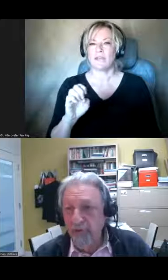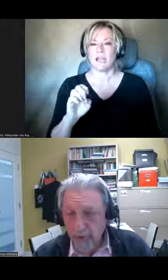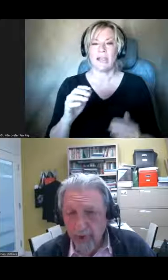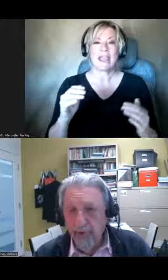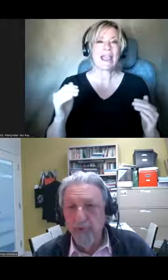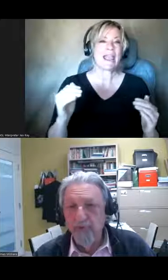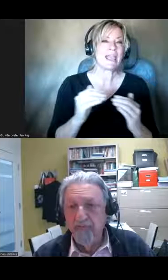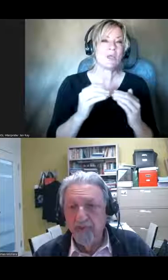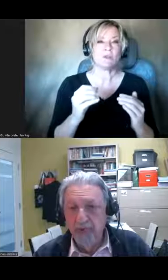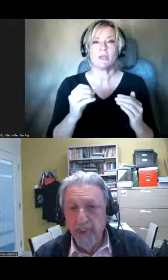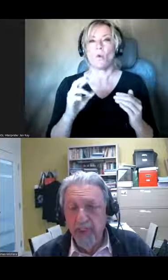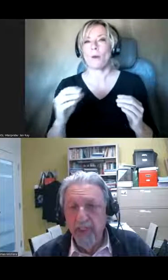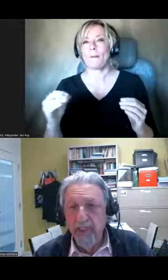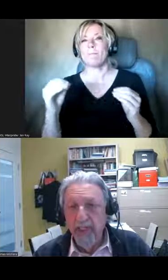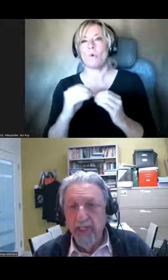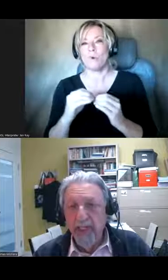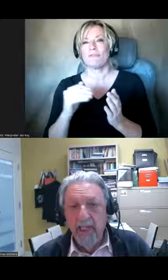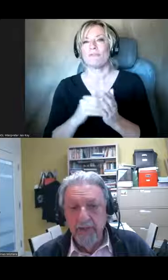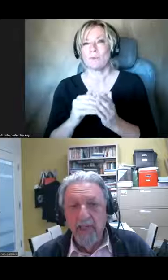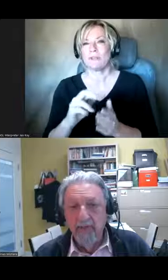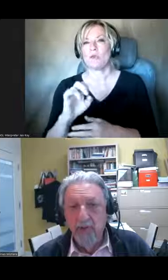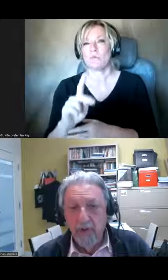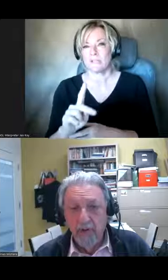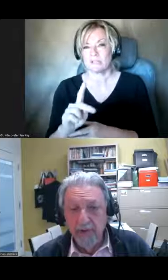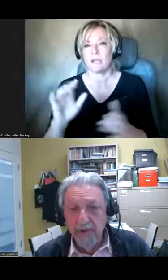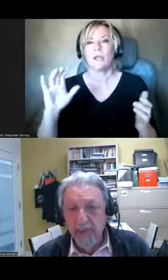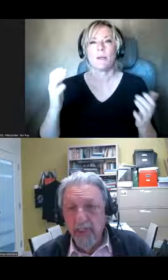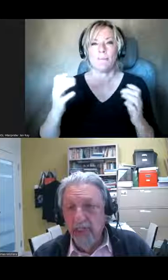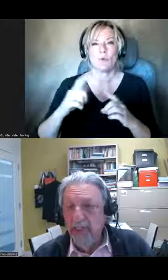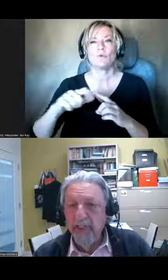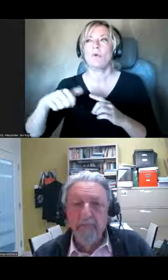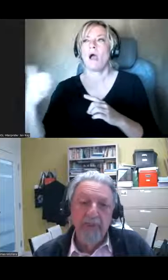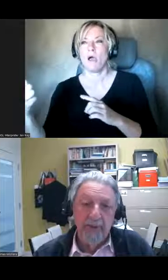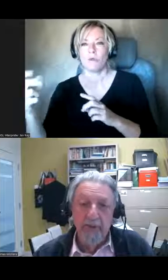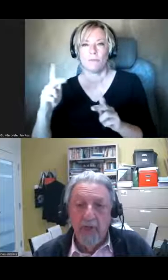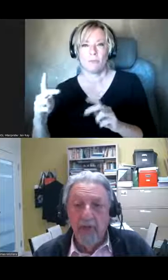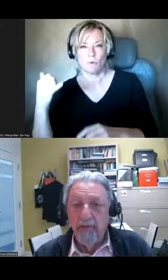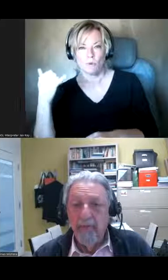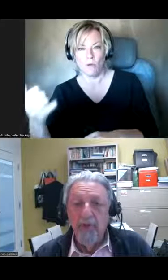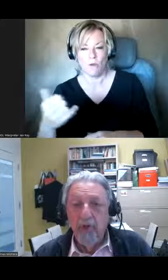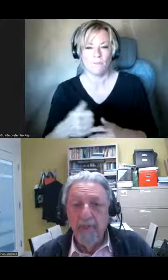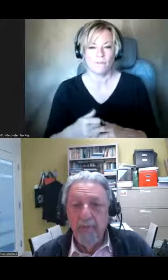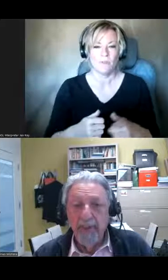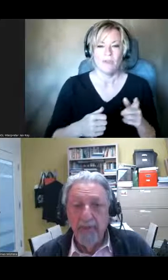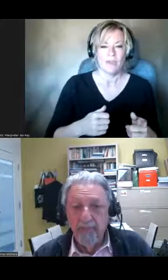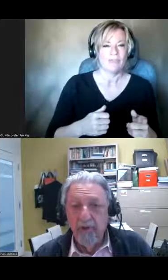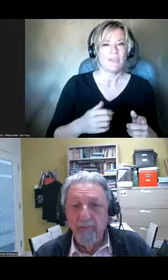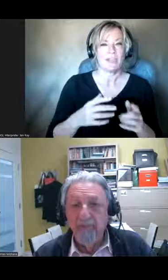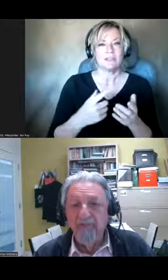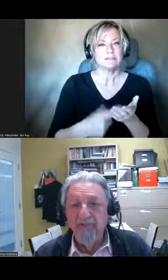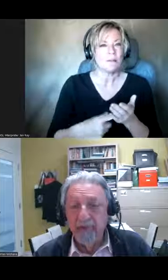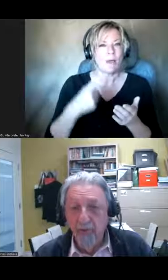as frequently at risk of suicide as other callers. And they basically talk about mental